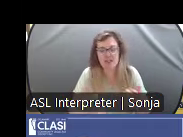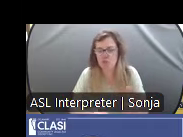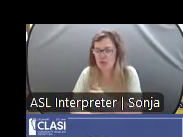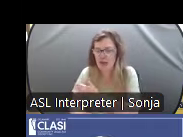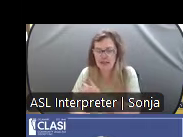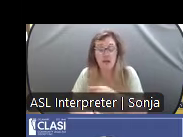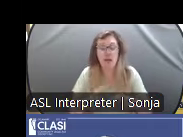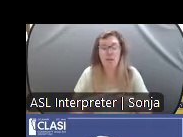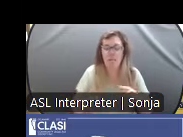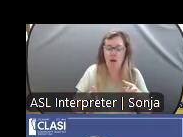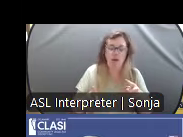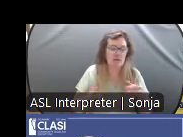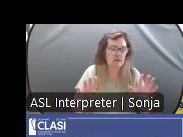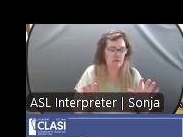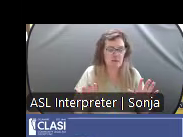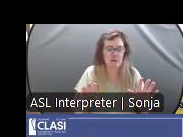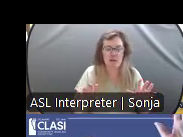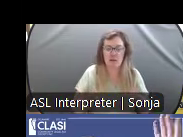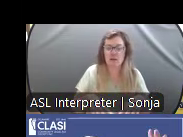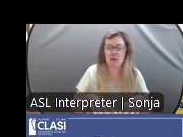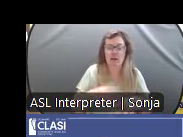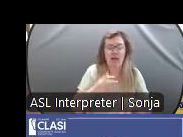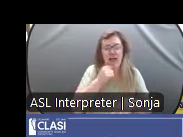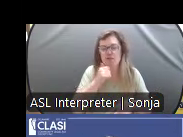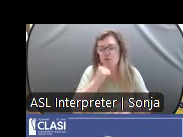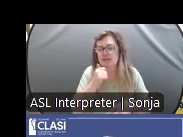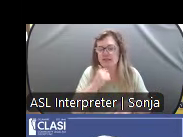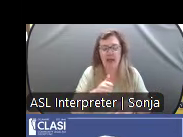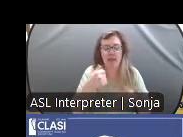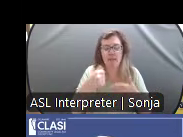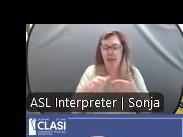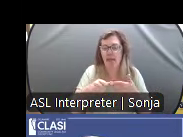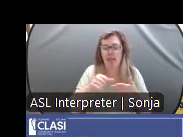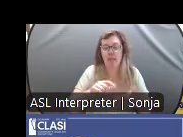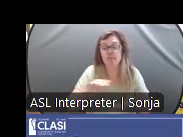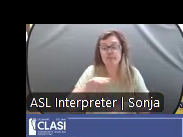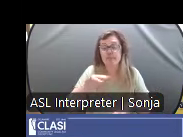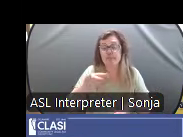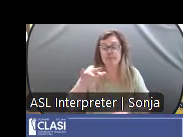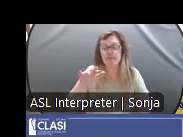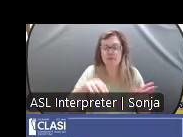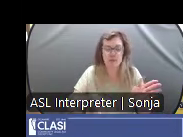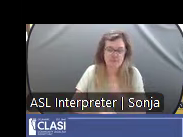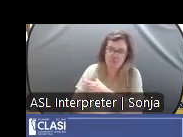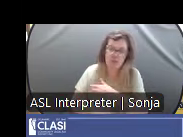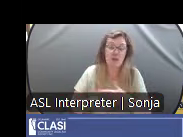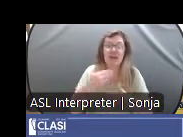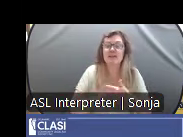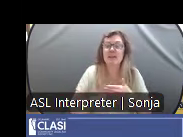tell you're 10x 65 because we get letters every day saying, please enroll in our lovely Medicare Advantage plan. Okay, next